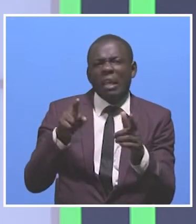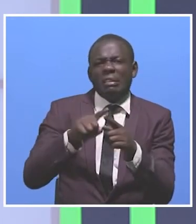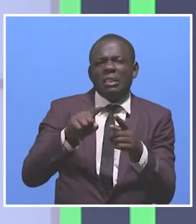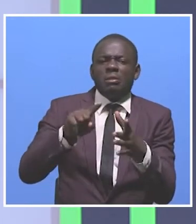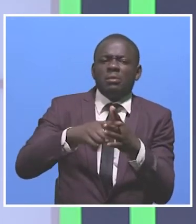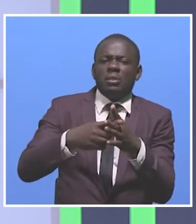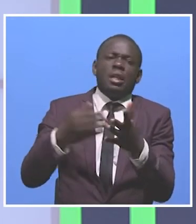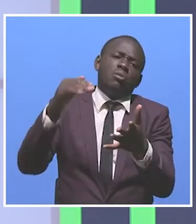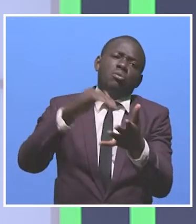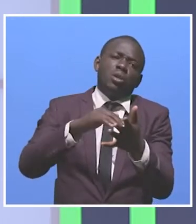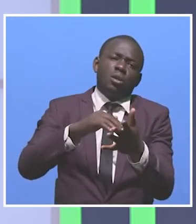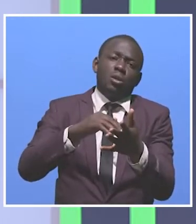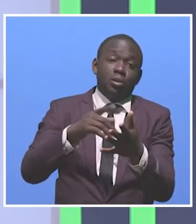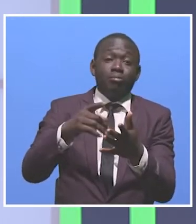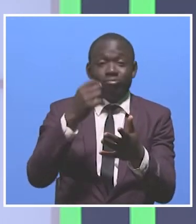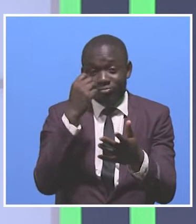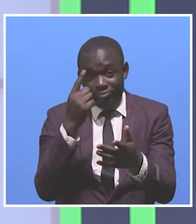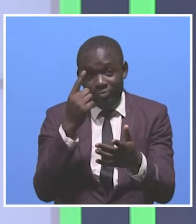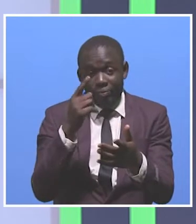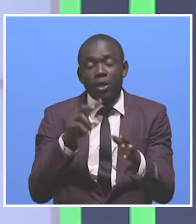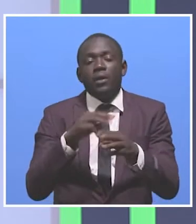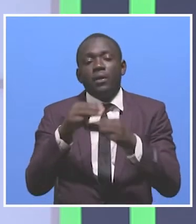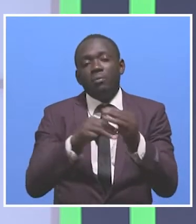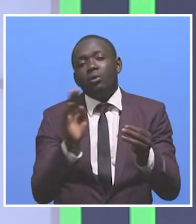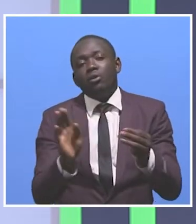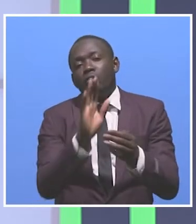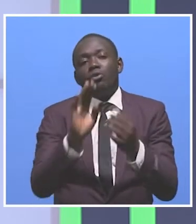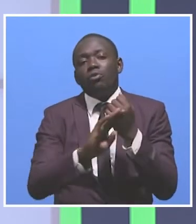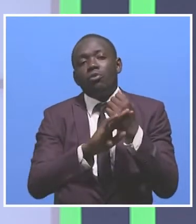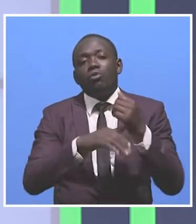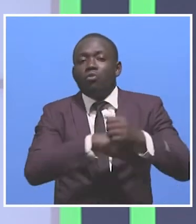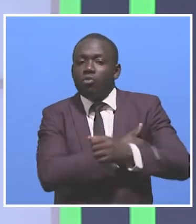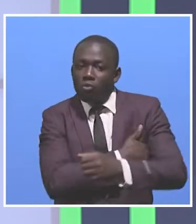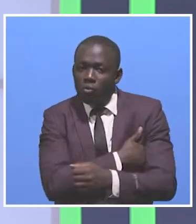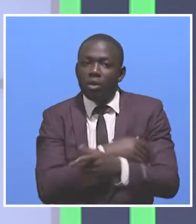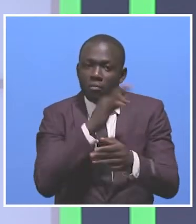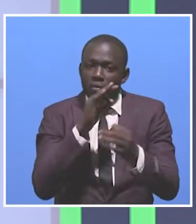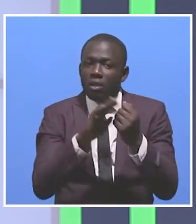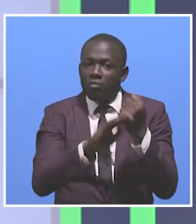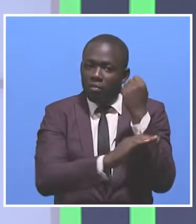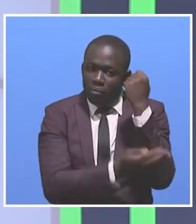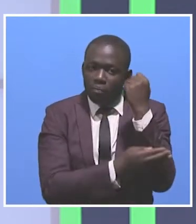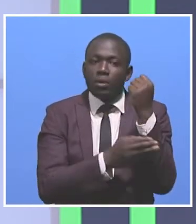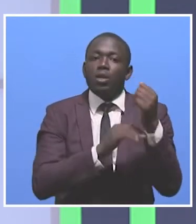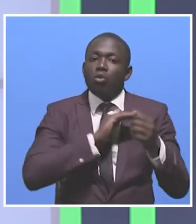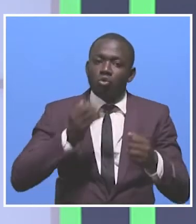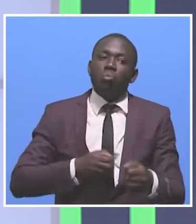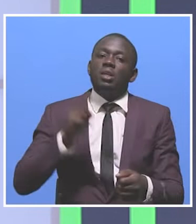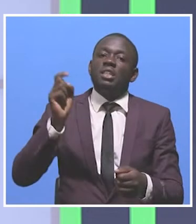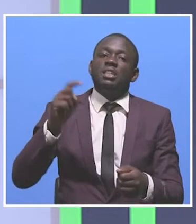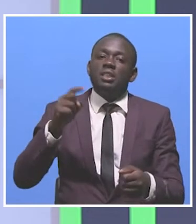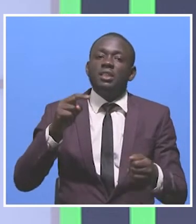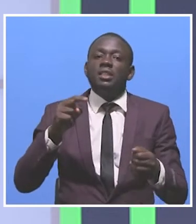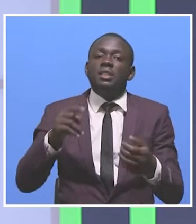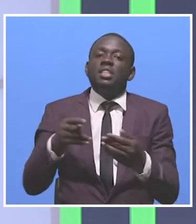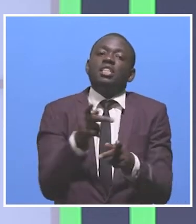that, you know. So it's a person, it's your wife is a pregnant woman that needs extra care.